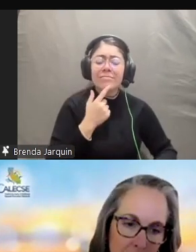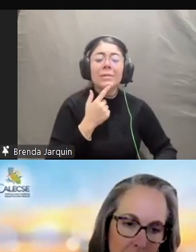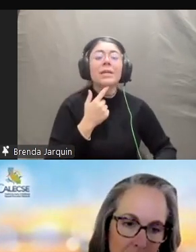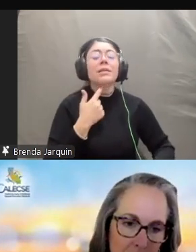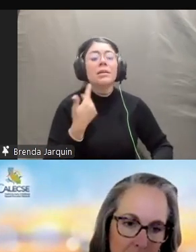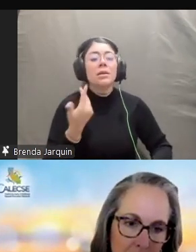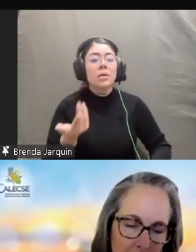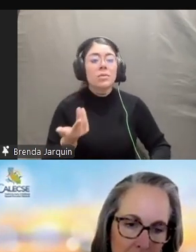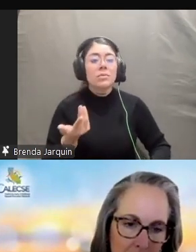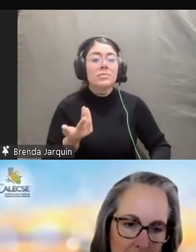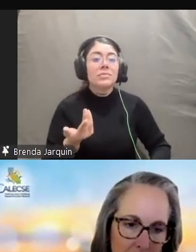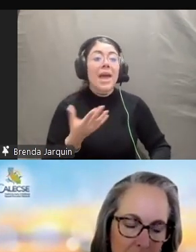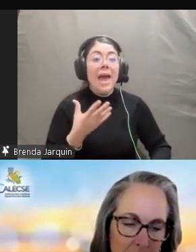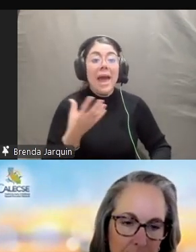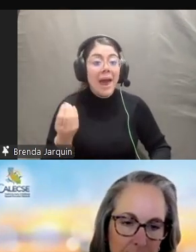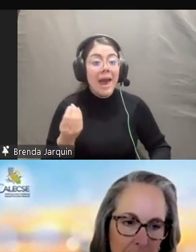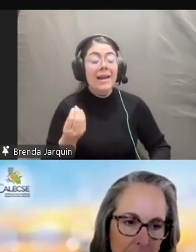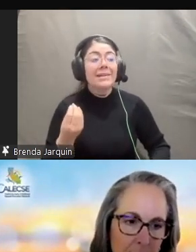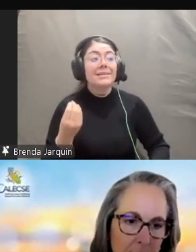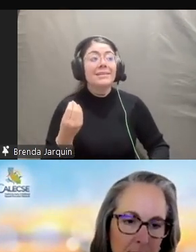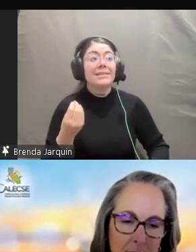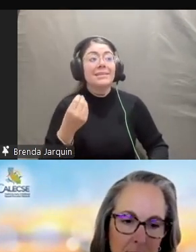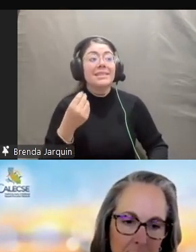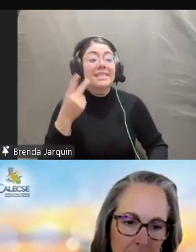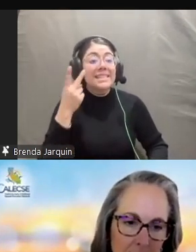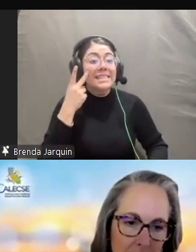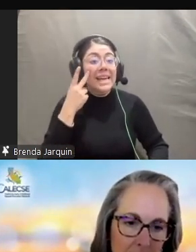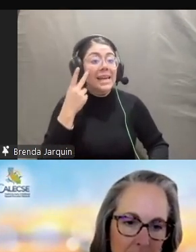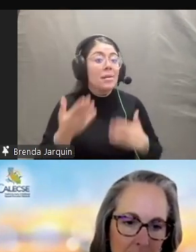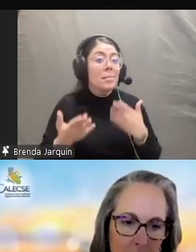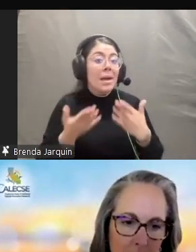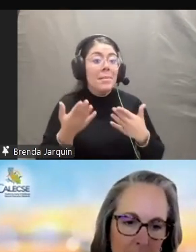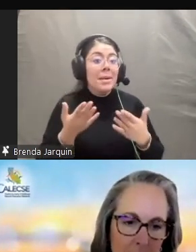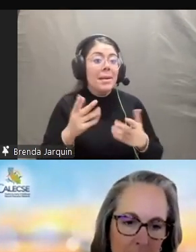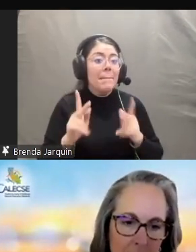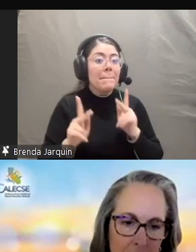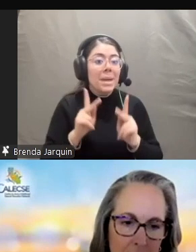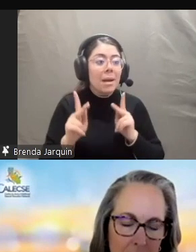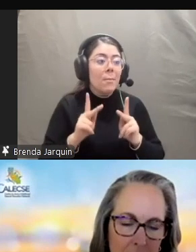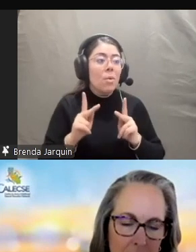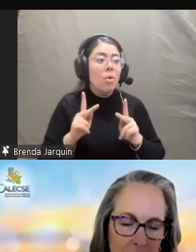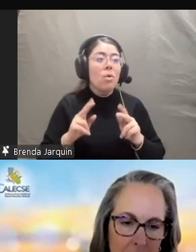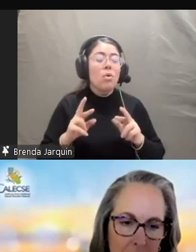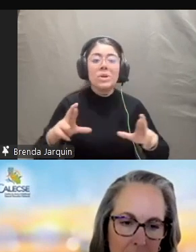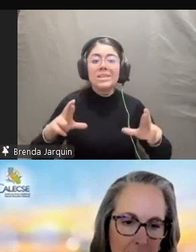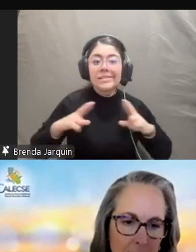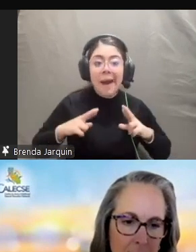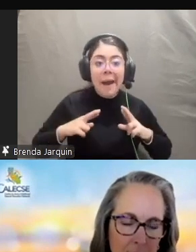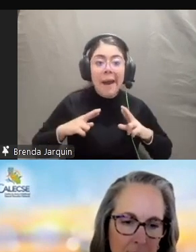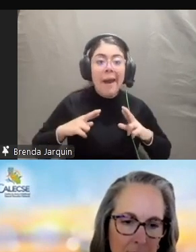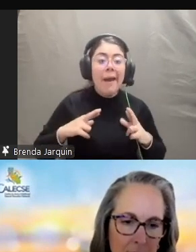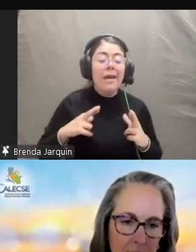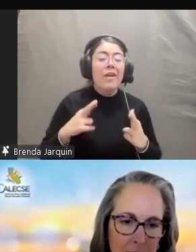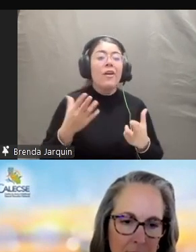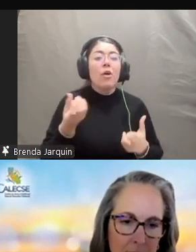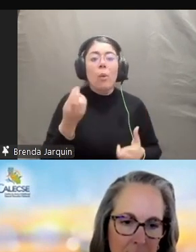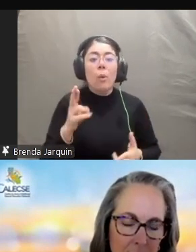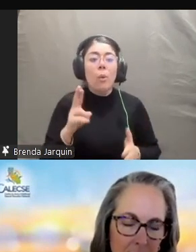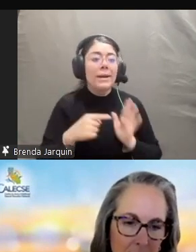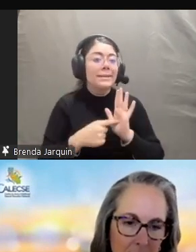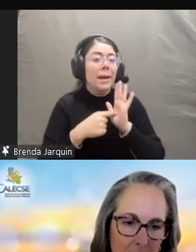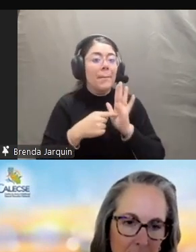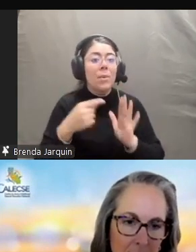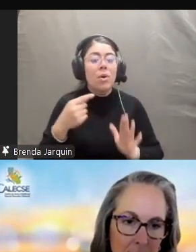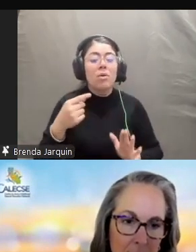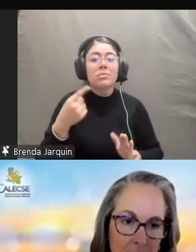person retired or this person went to a new job, and then regional center was used to contacting Heather, but Heather now is here.